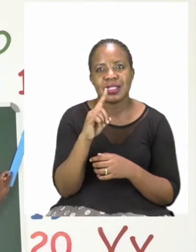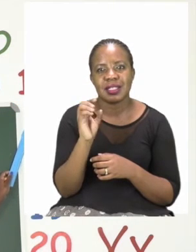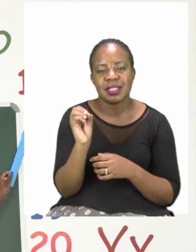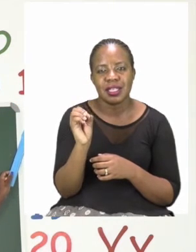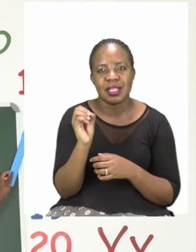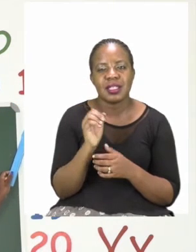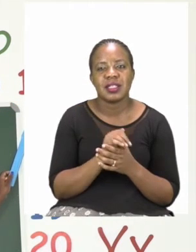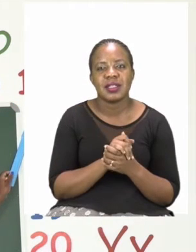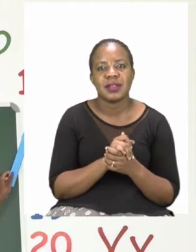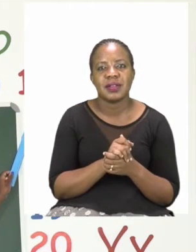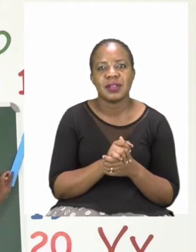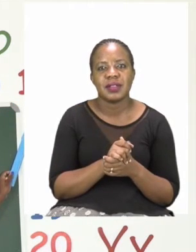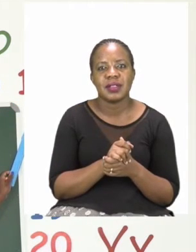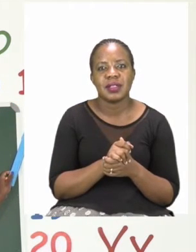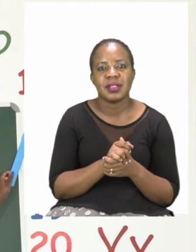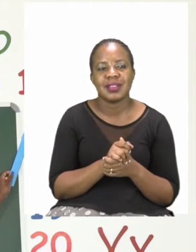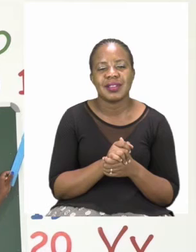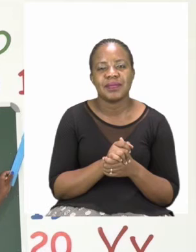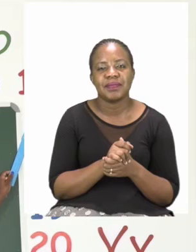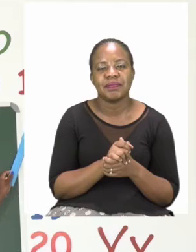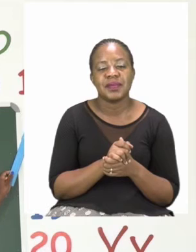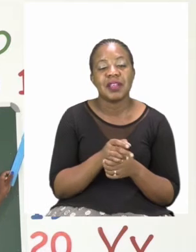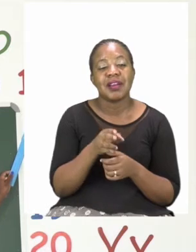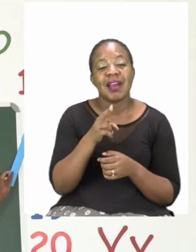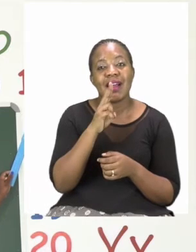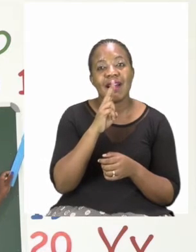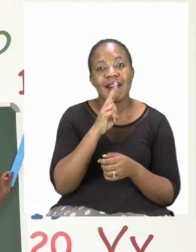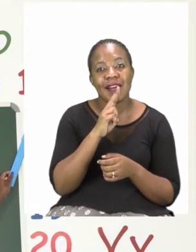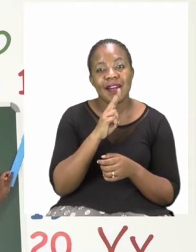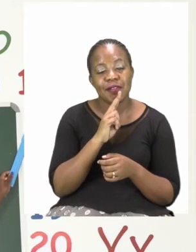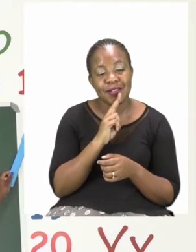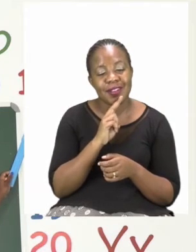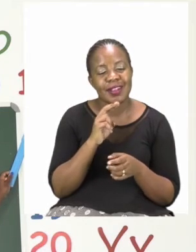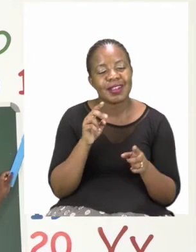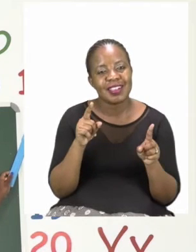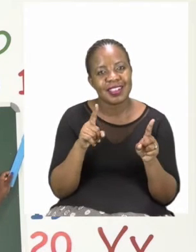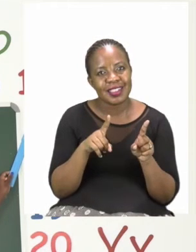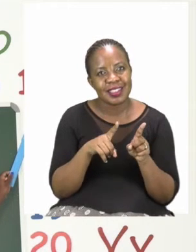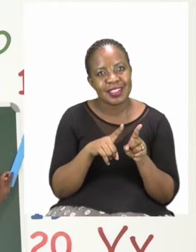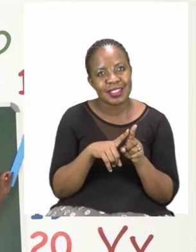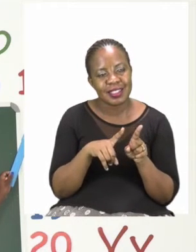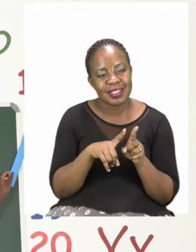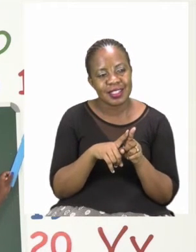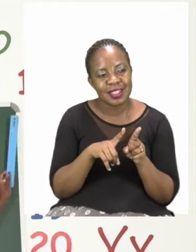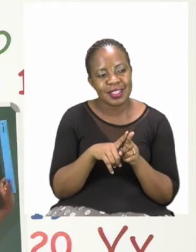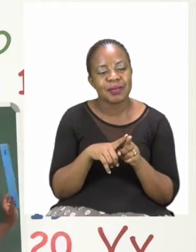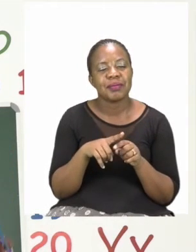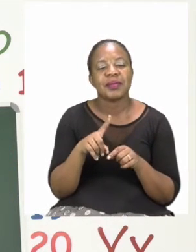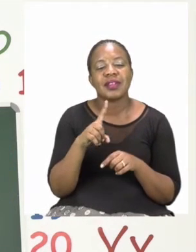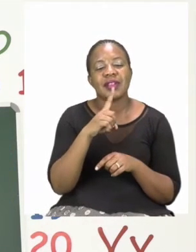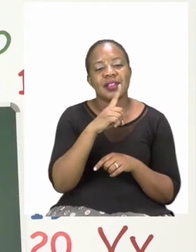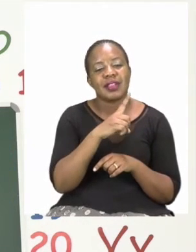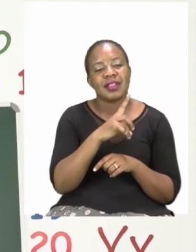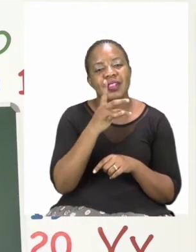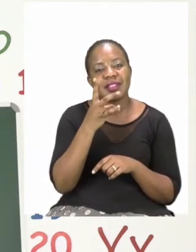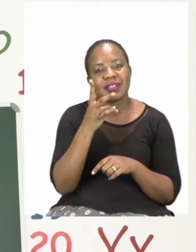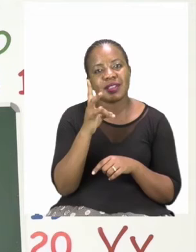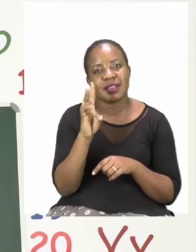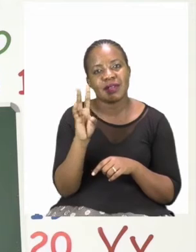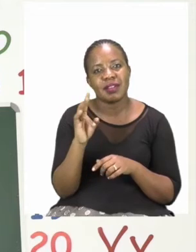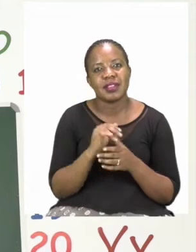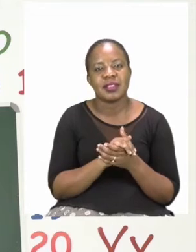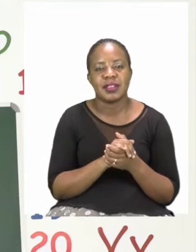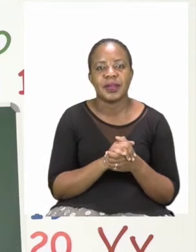10. So our answer remains 17. So I am going to